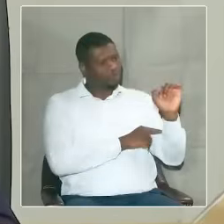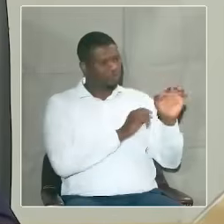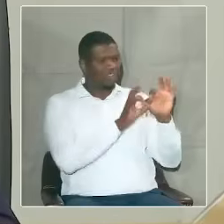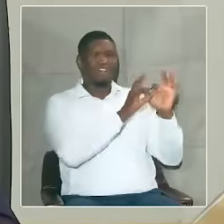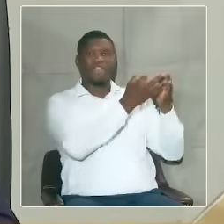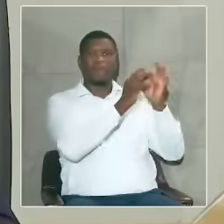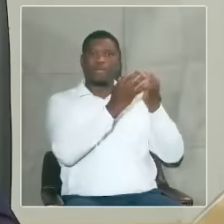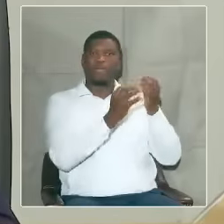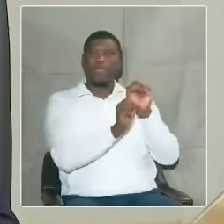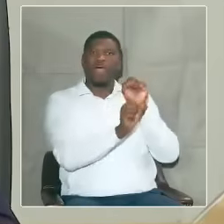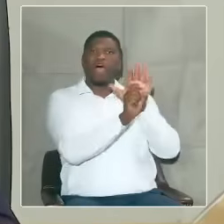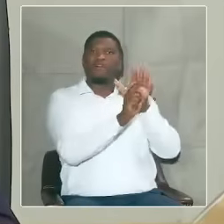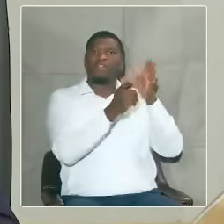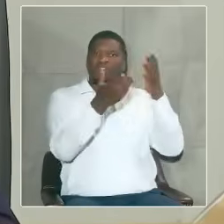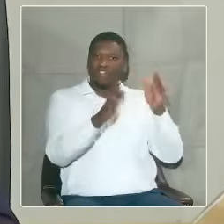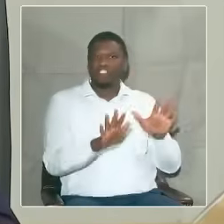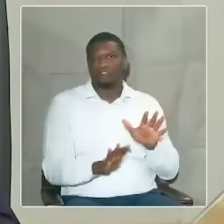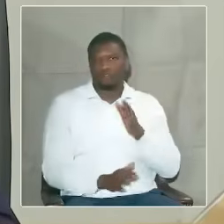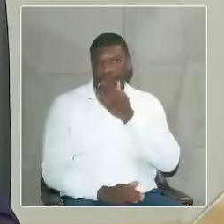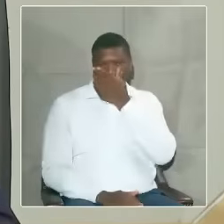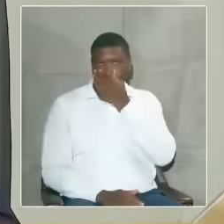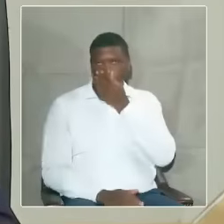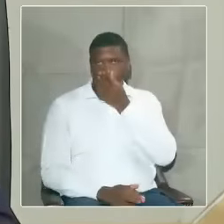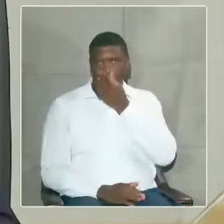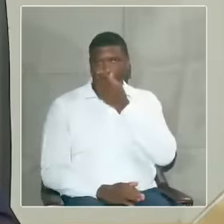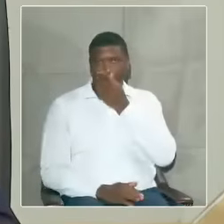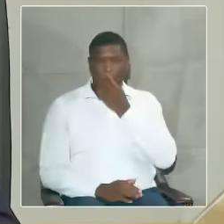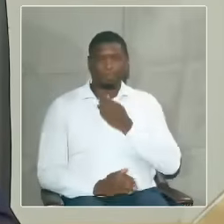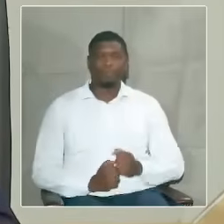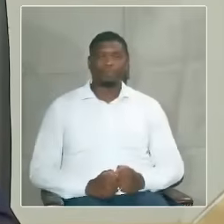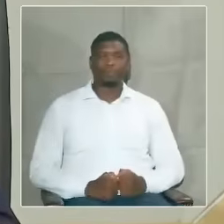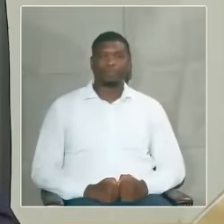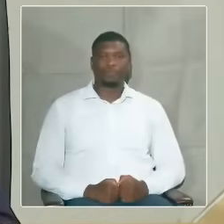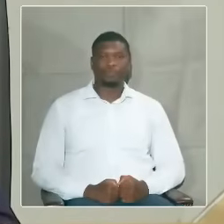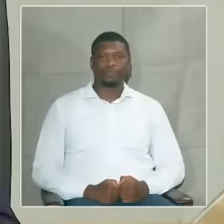that were affected by these killings.